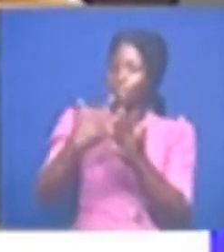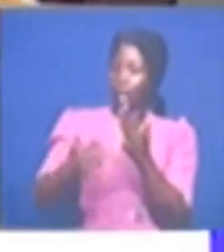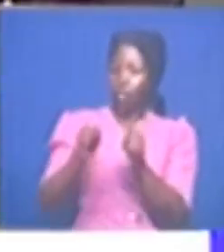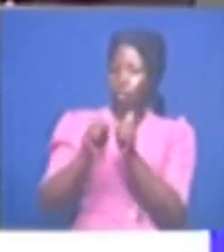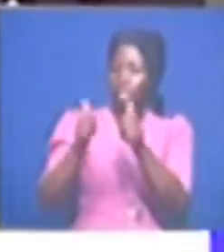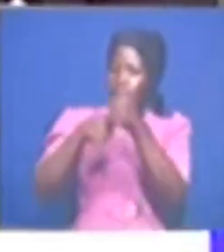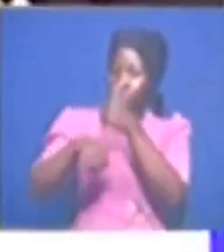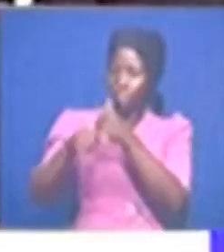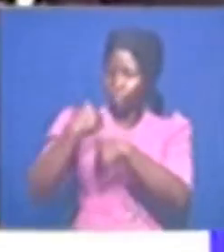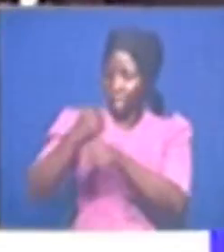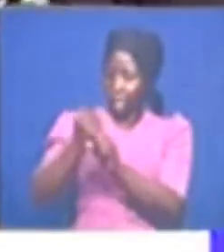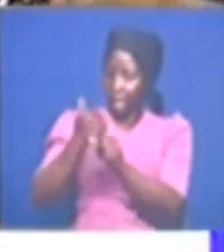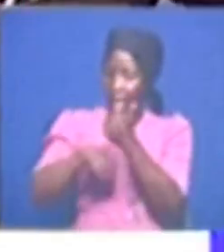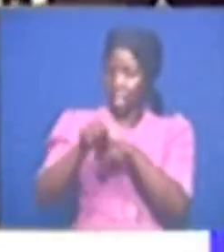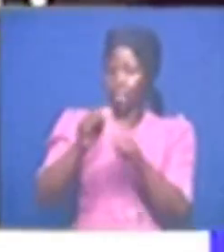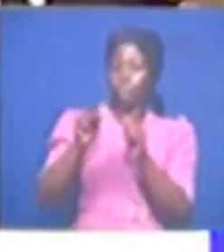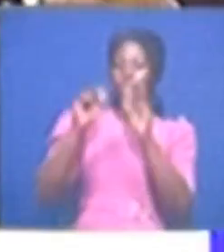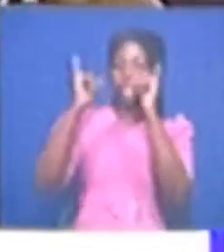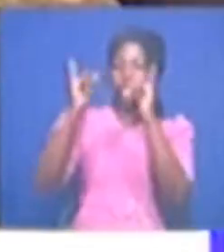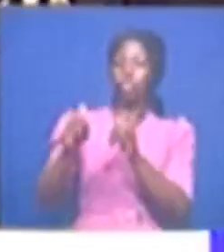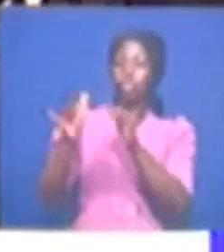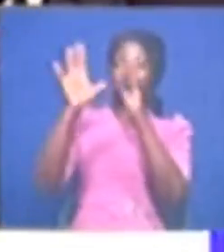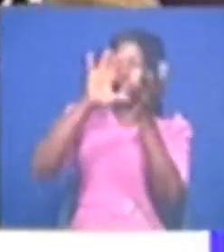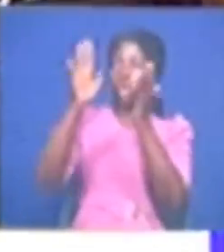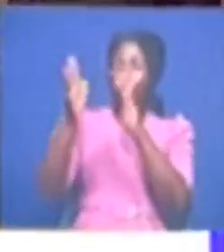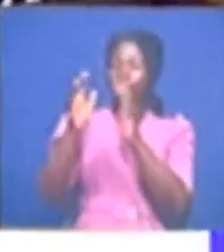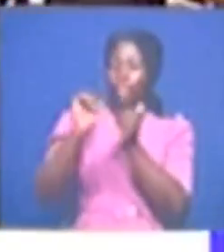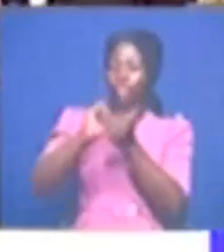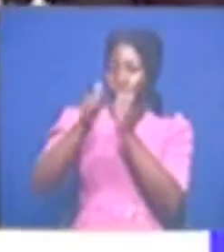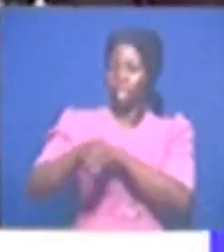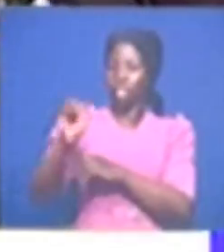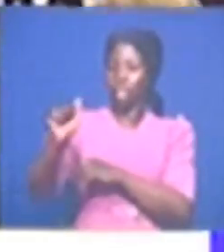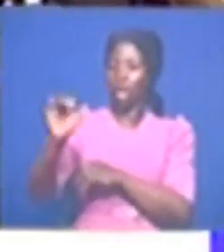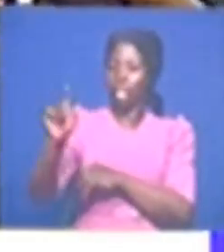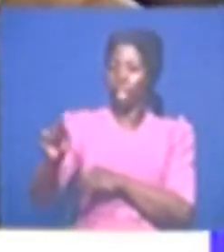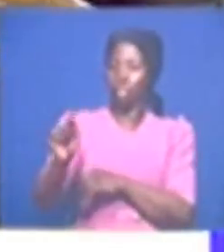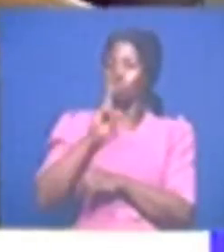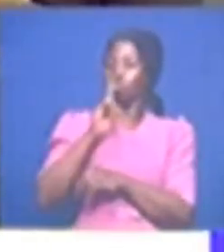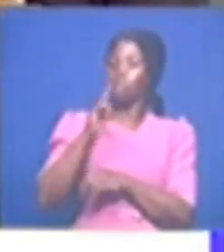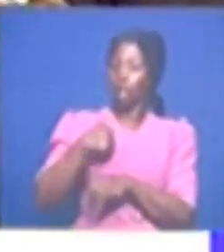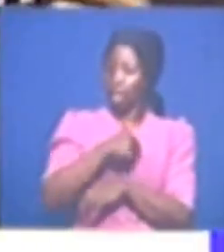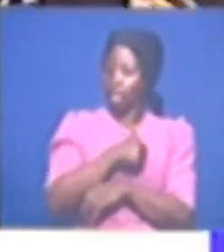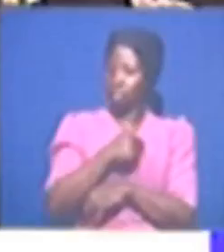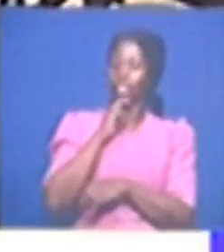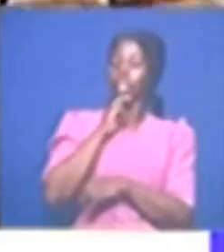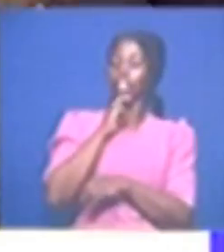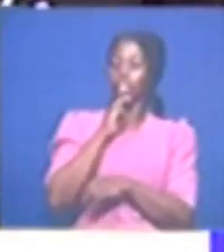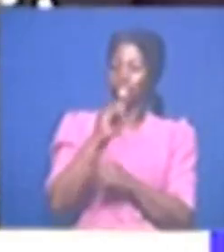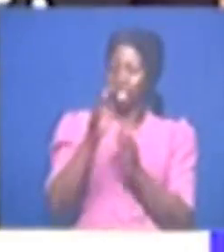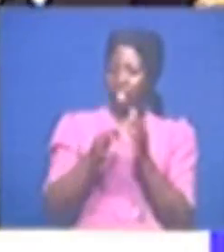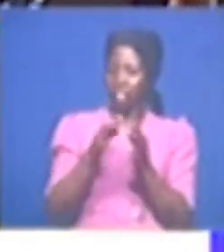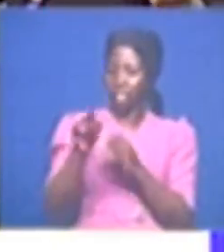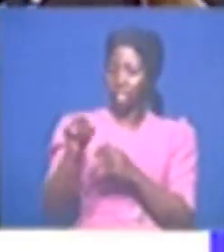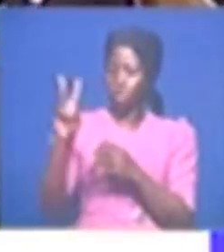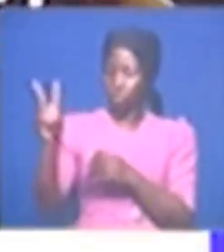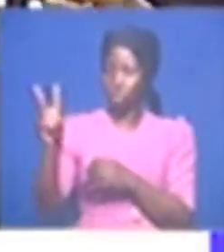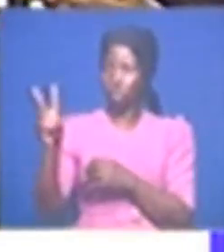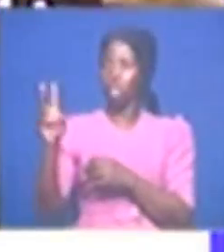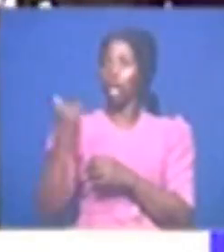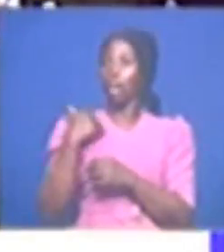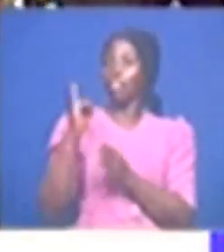by the new Climate Change Act. So in what we are envisioning is NCAP 2 is going to have now framework, because we have the